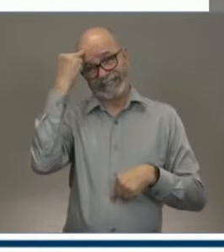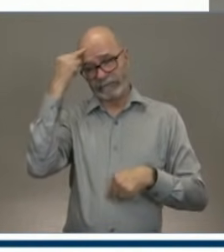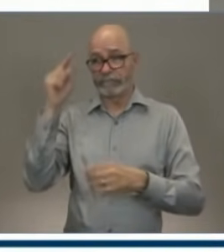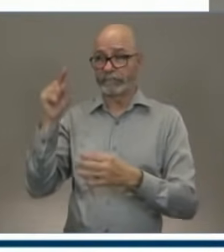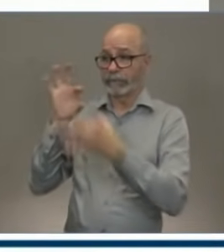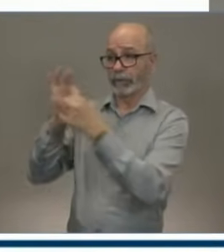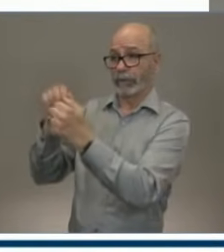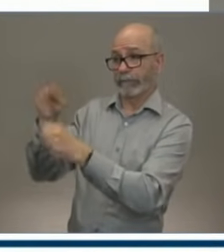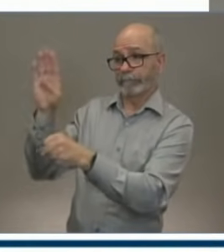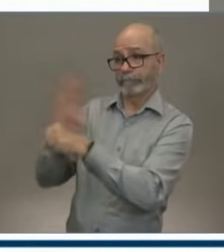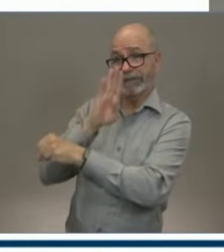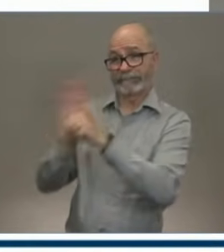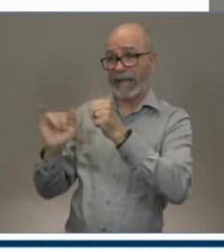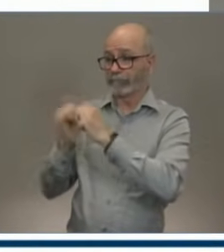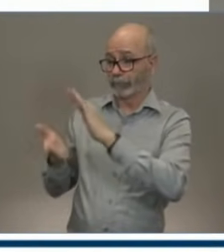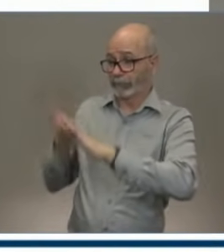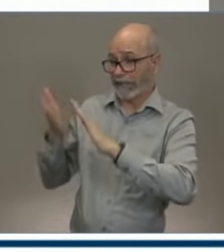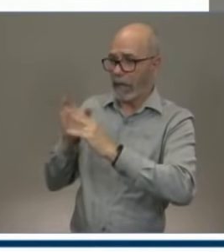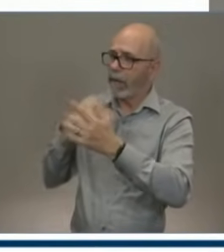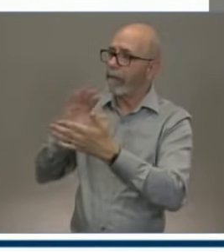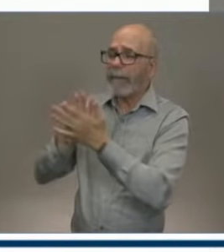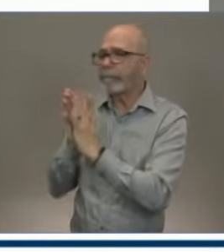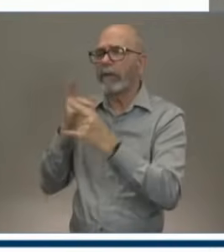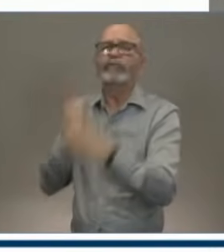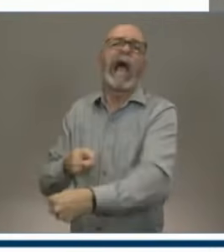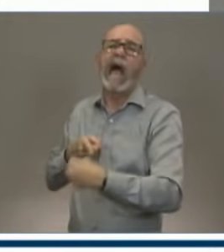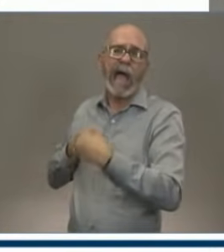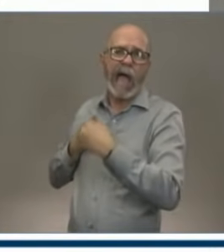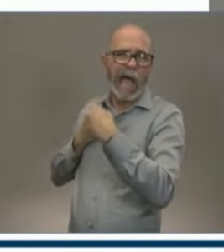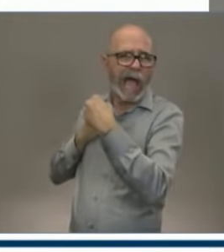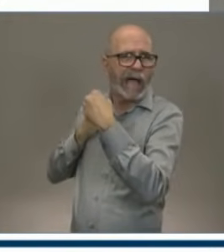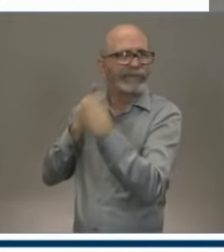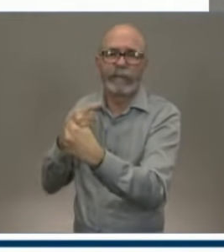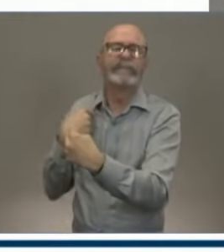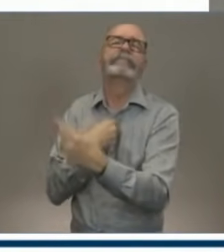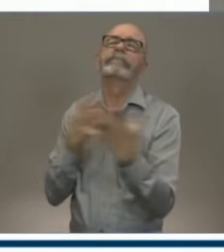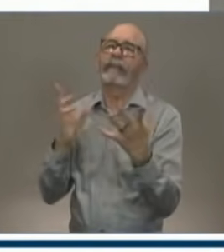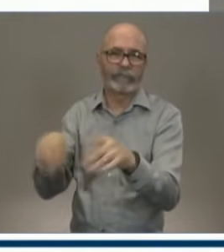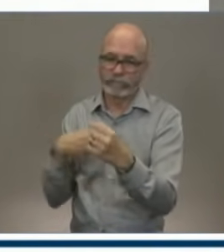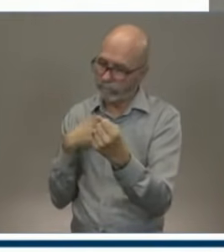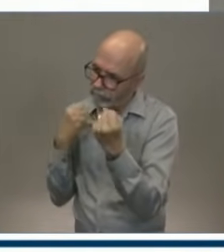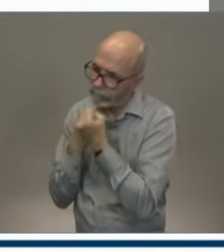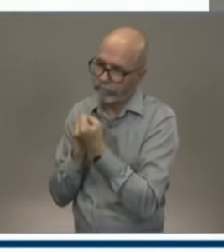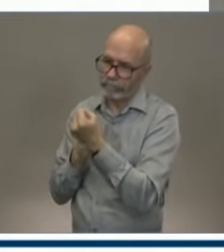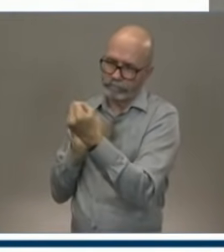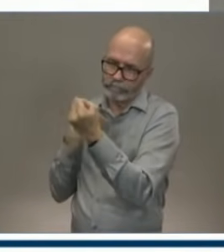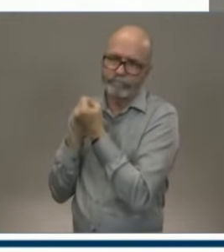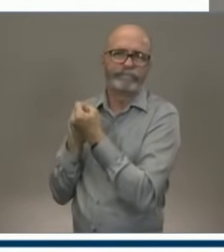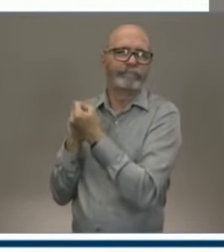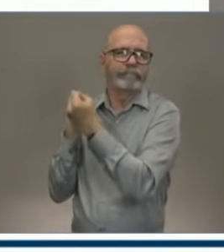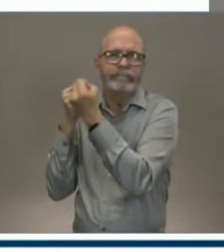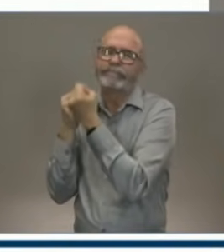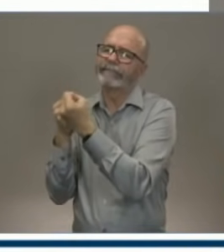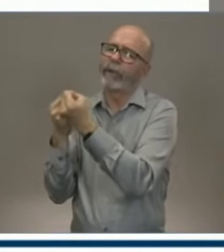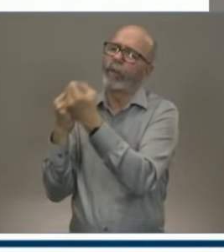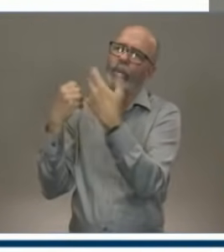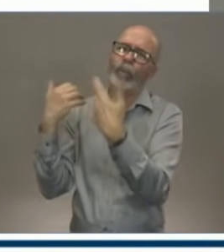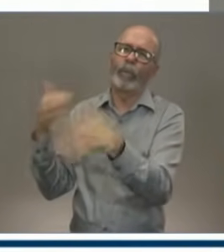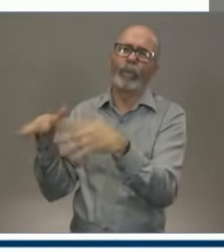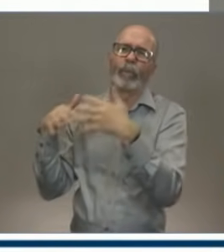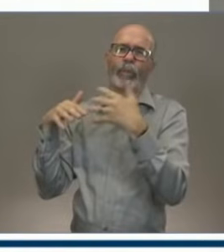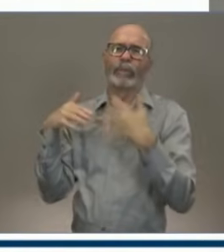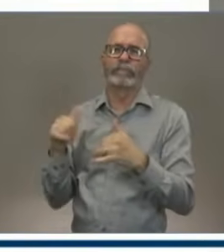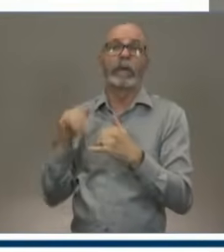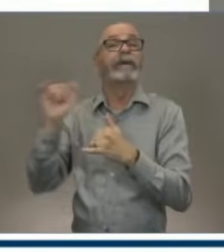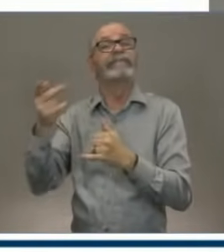struggling as we deal with this pandemic. Online shopping may be convenient, but also our